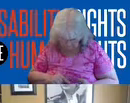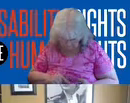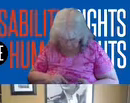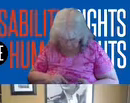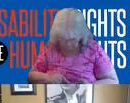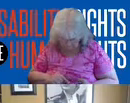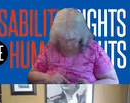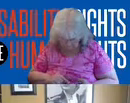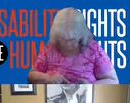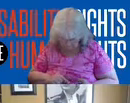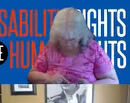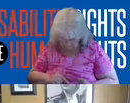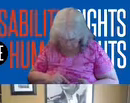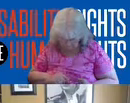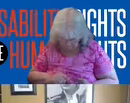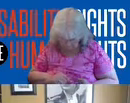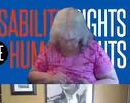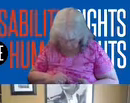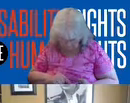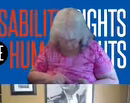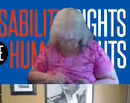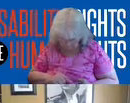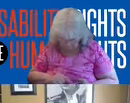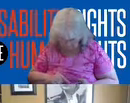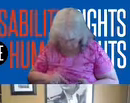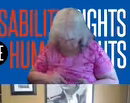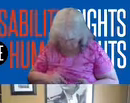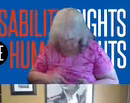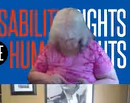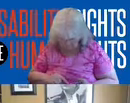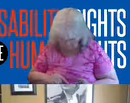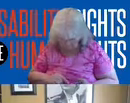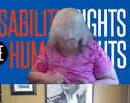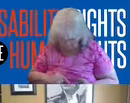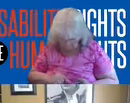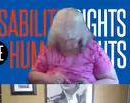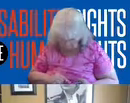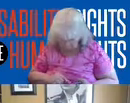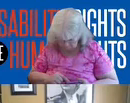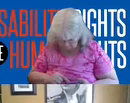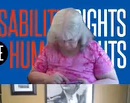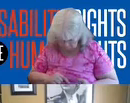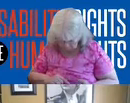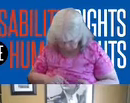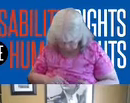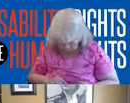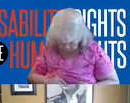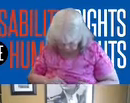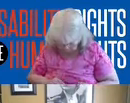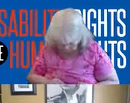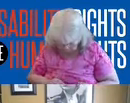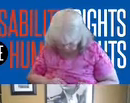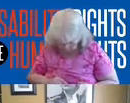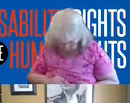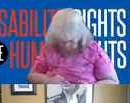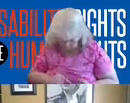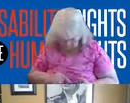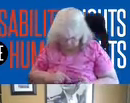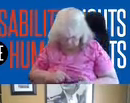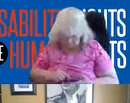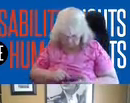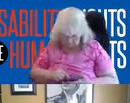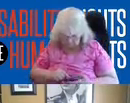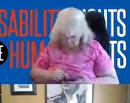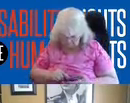screen and show you what I would see as a participant or what you see as a participant in me using it. It sounds complicated,